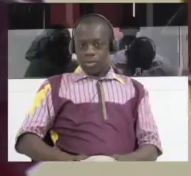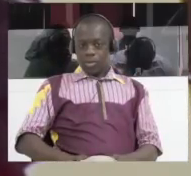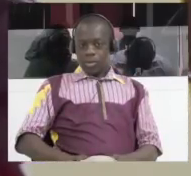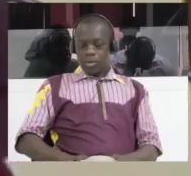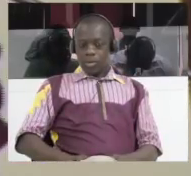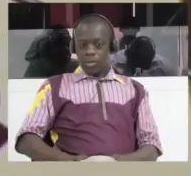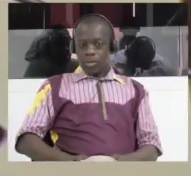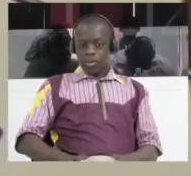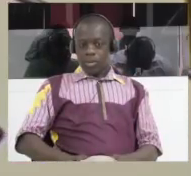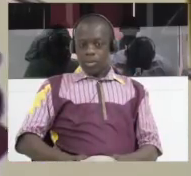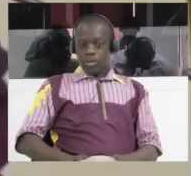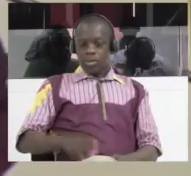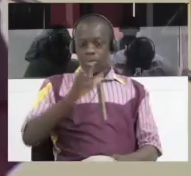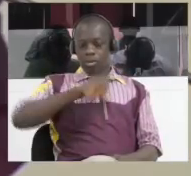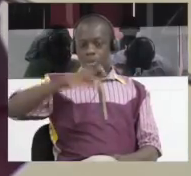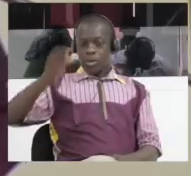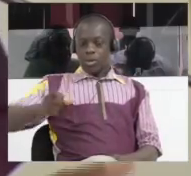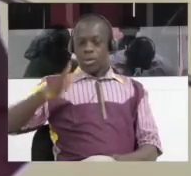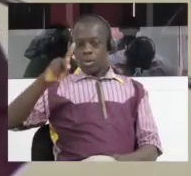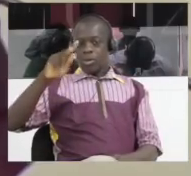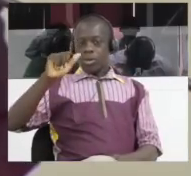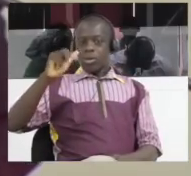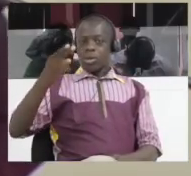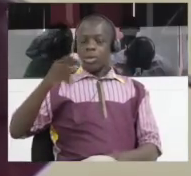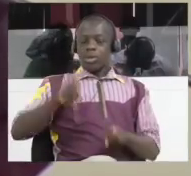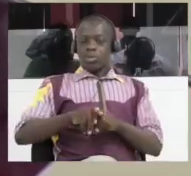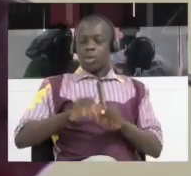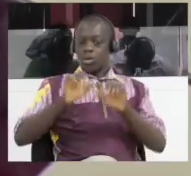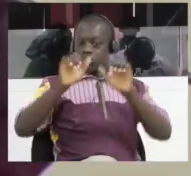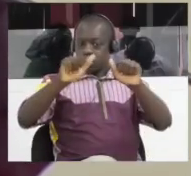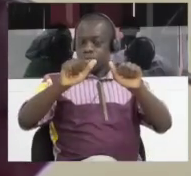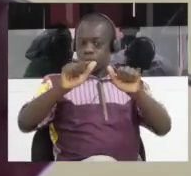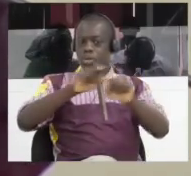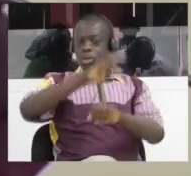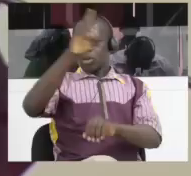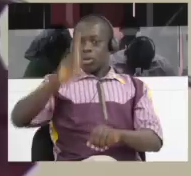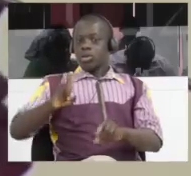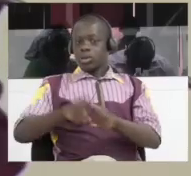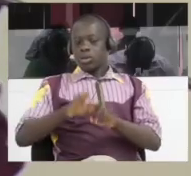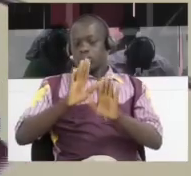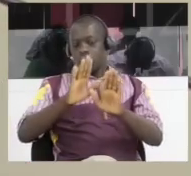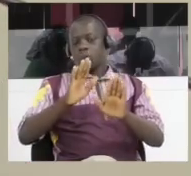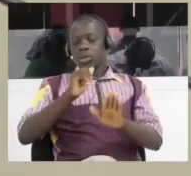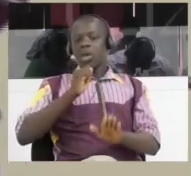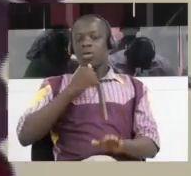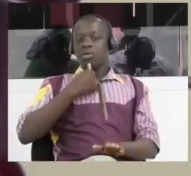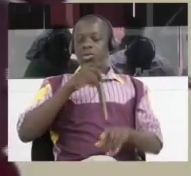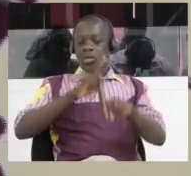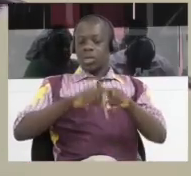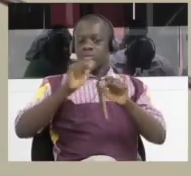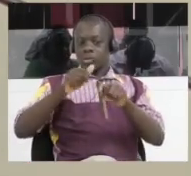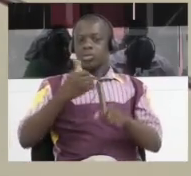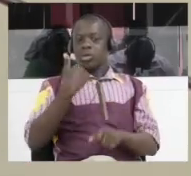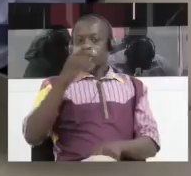alluded, Mato. So, Commissioner Kai, if you don't mind, hold the question until in the afternoon. Any